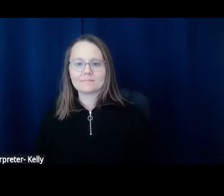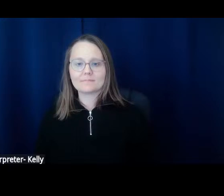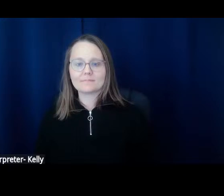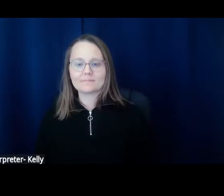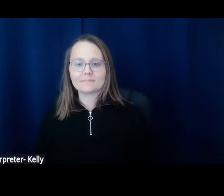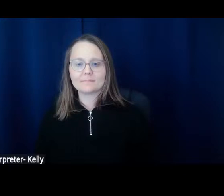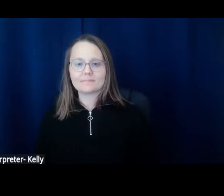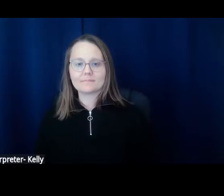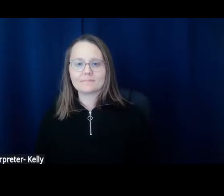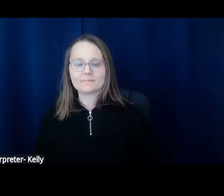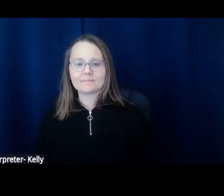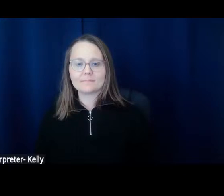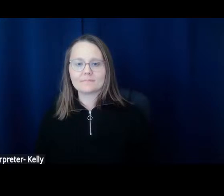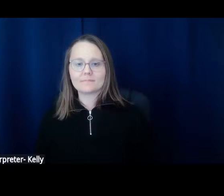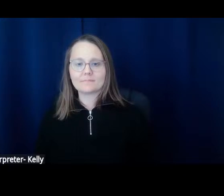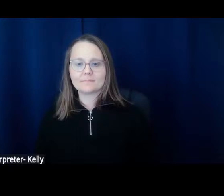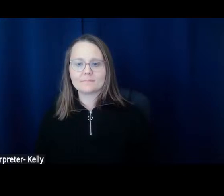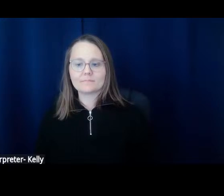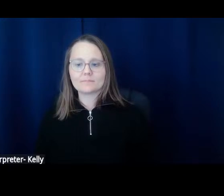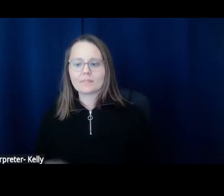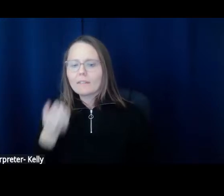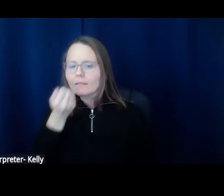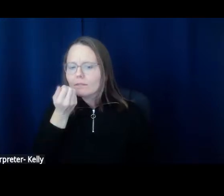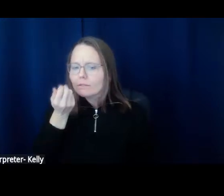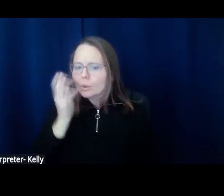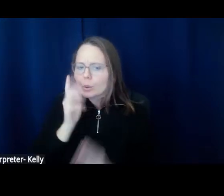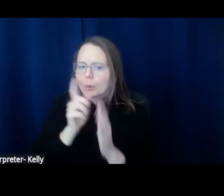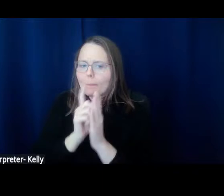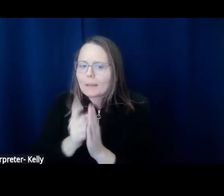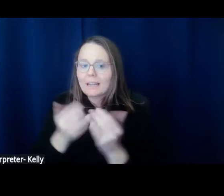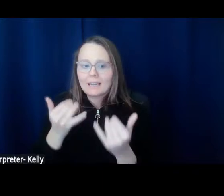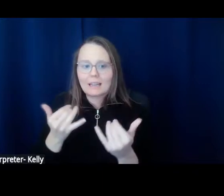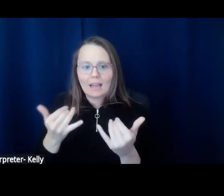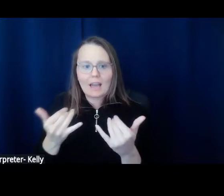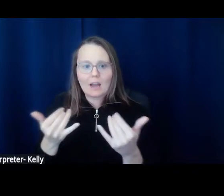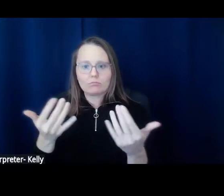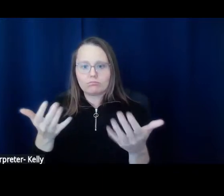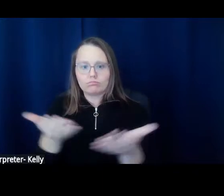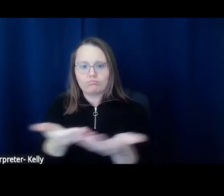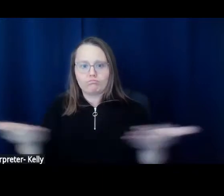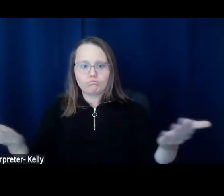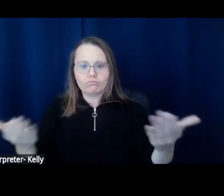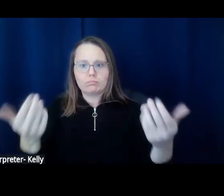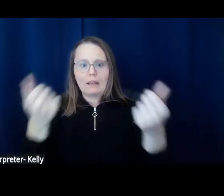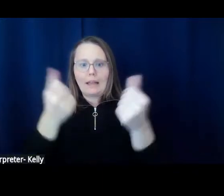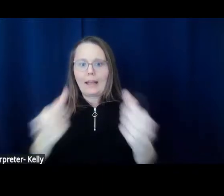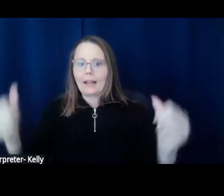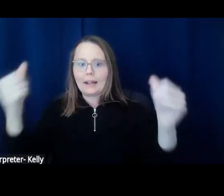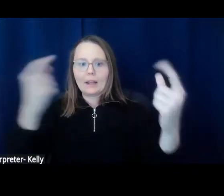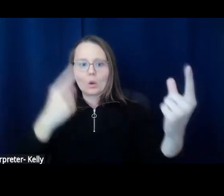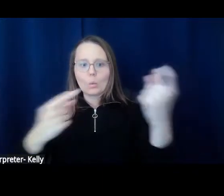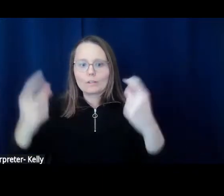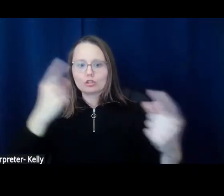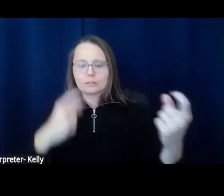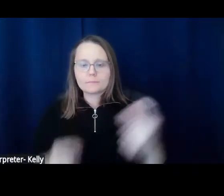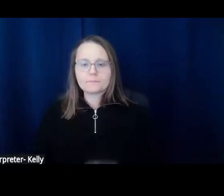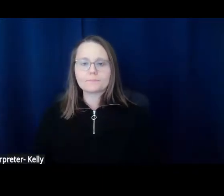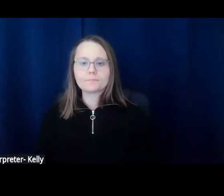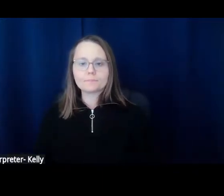So I think we have a few minutes, and I'd just like to open the floor if anybody has any questions for our